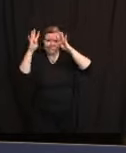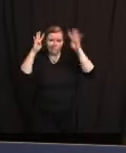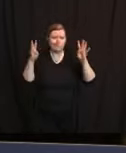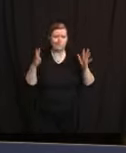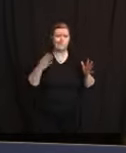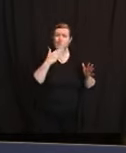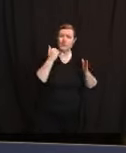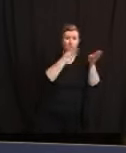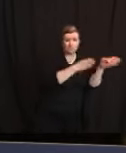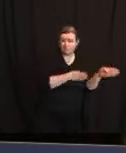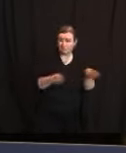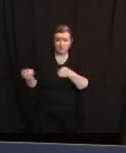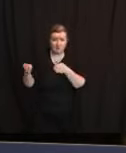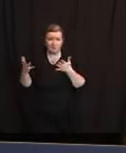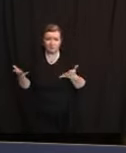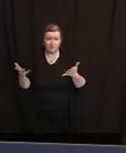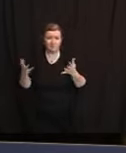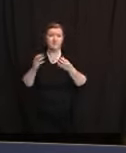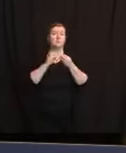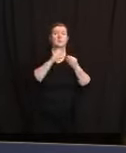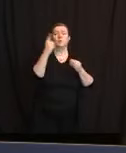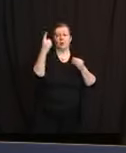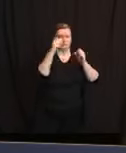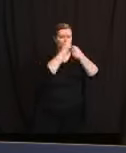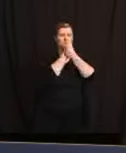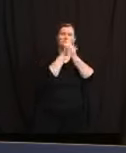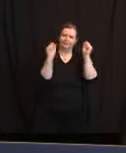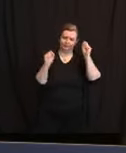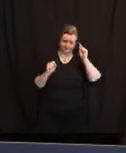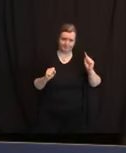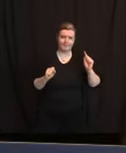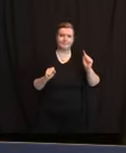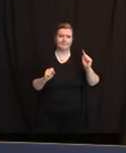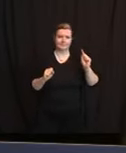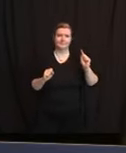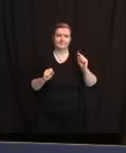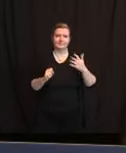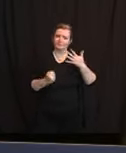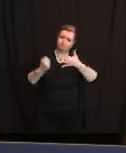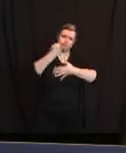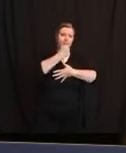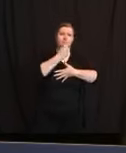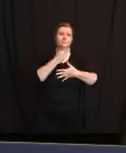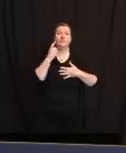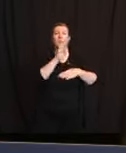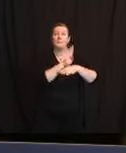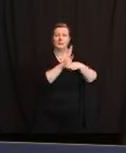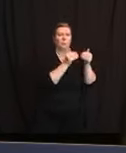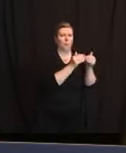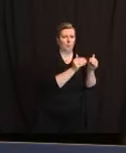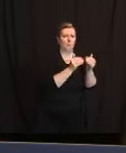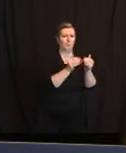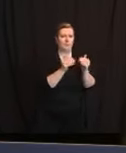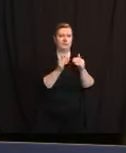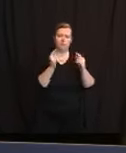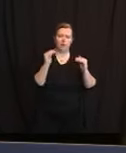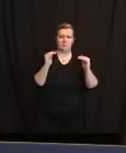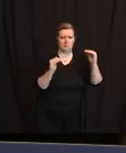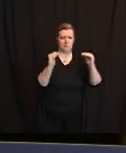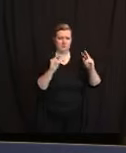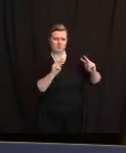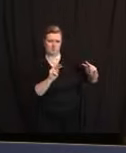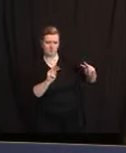promoted safety first, but was allowing us to get our businesses, we feel, open. We presented it to